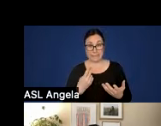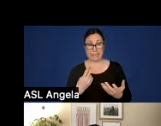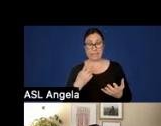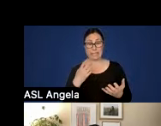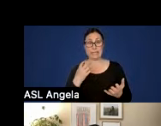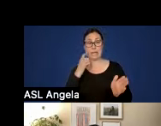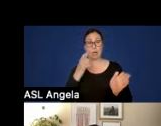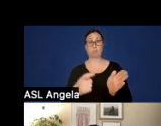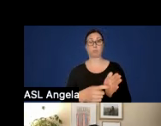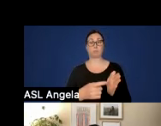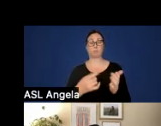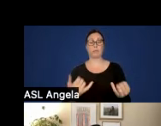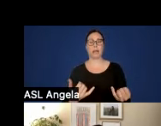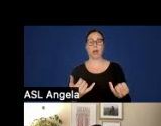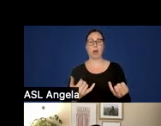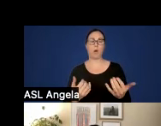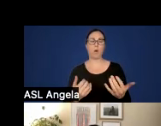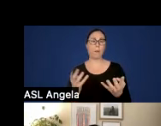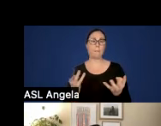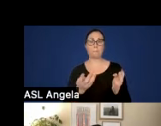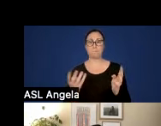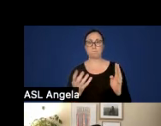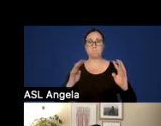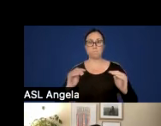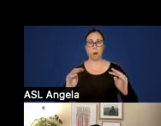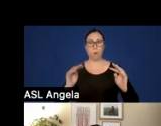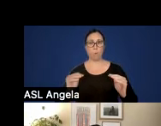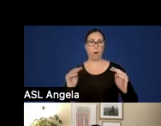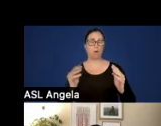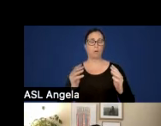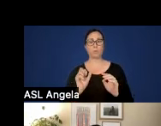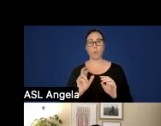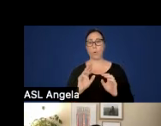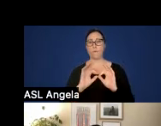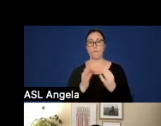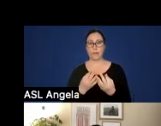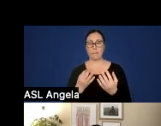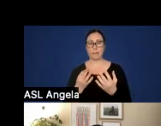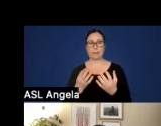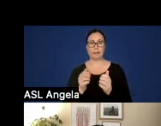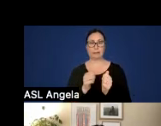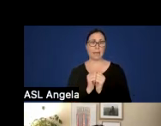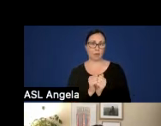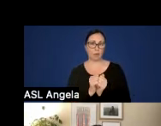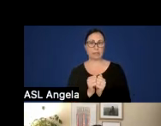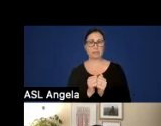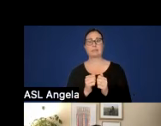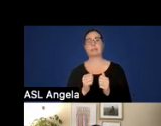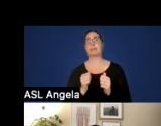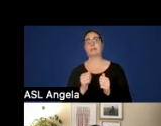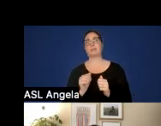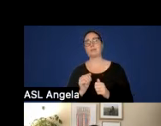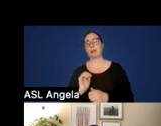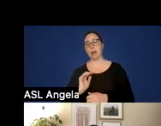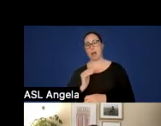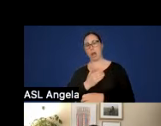at our Wachipis, at our family gatherings, that our parents or our grandparents